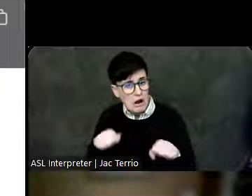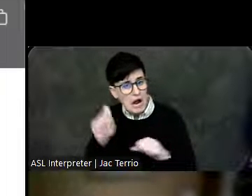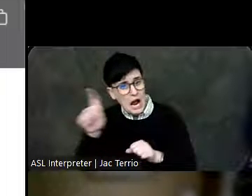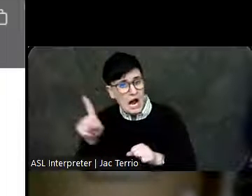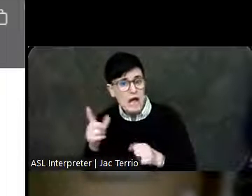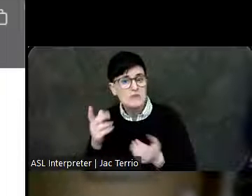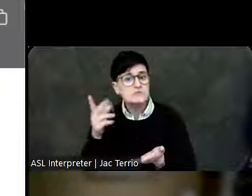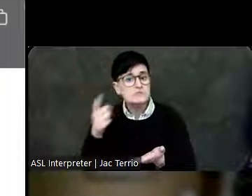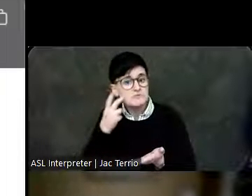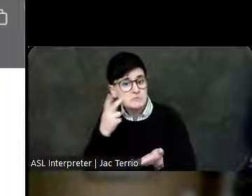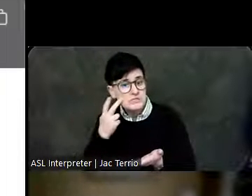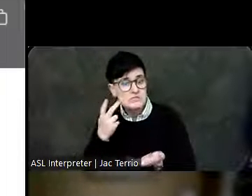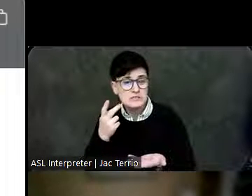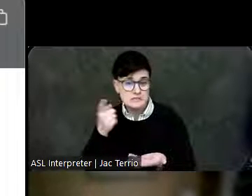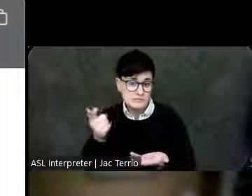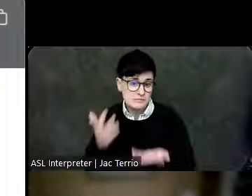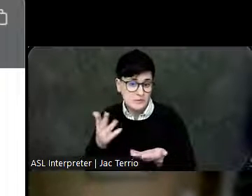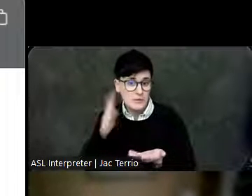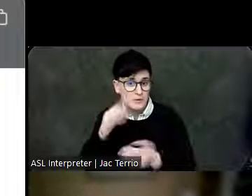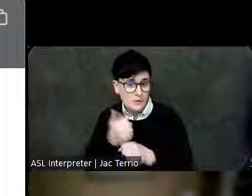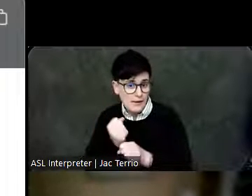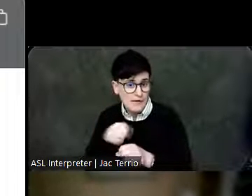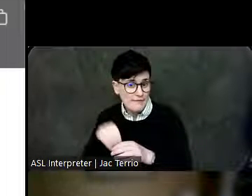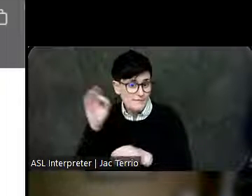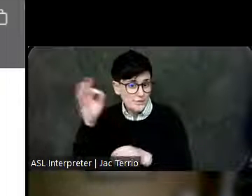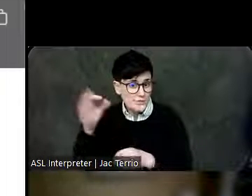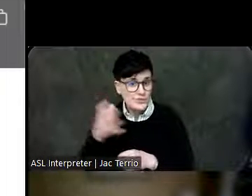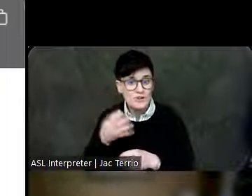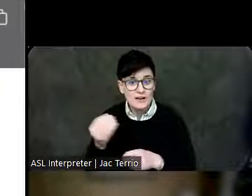want. There are Braille trails.